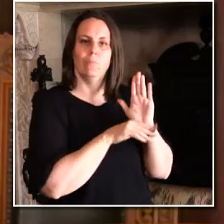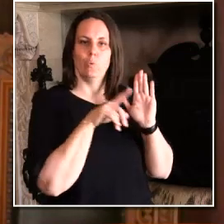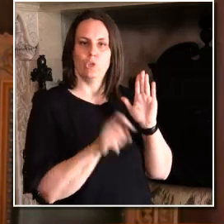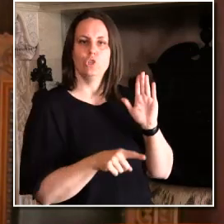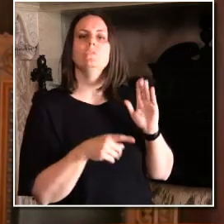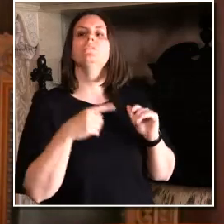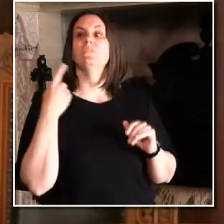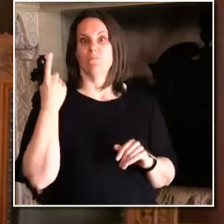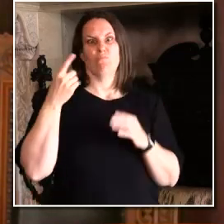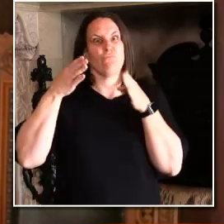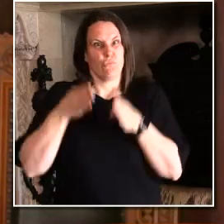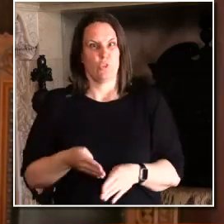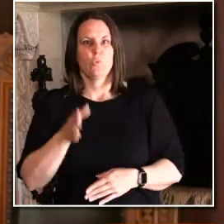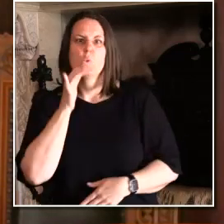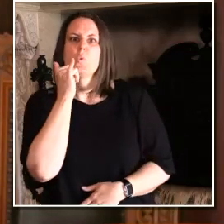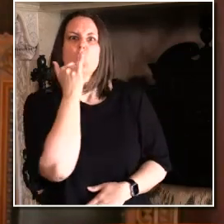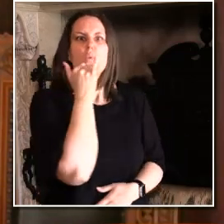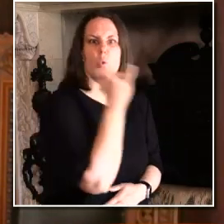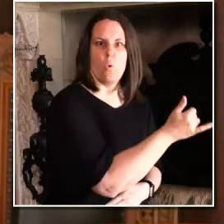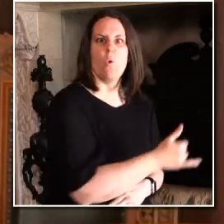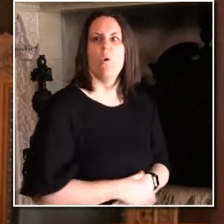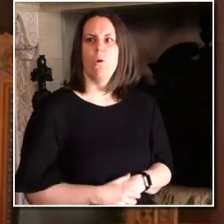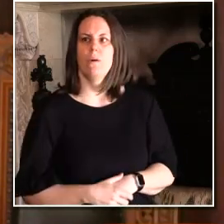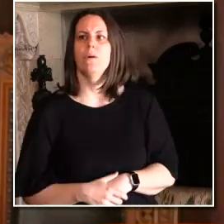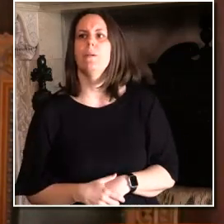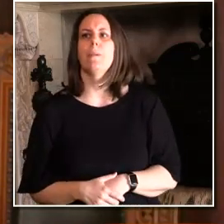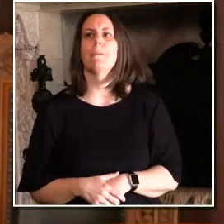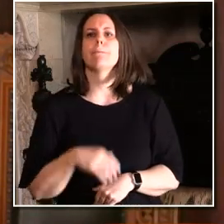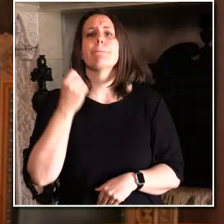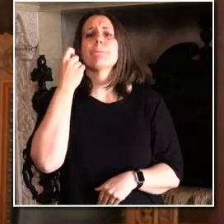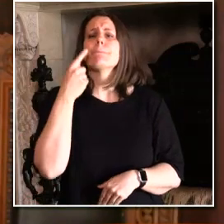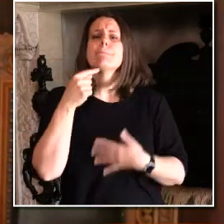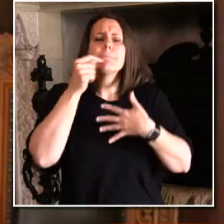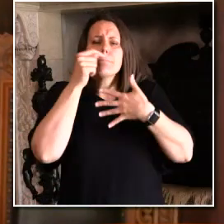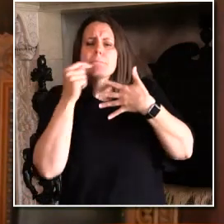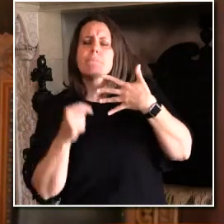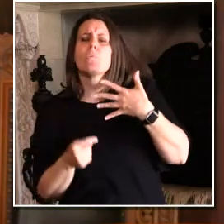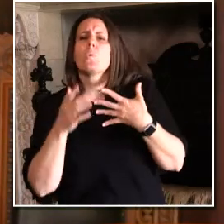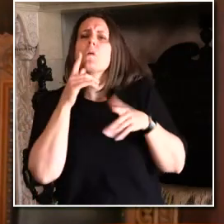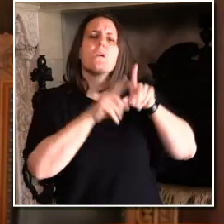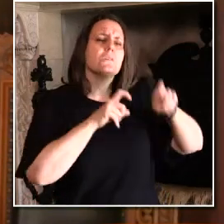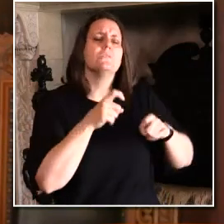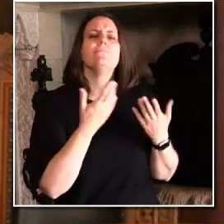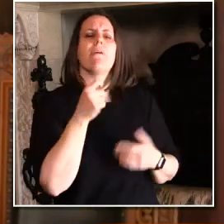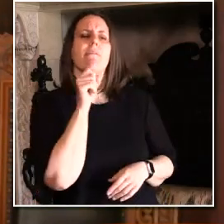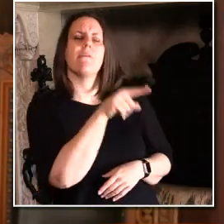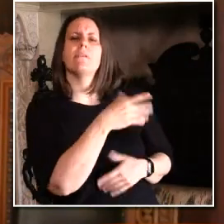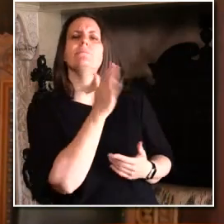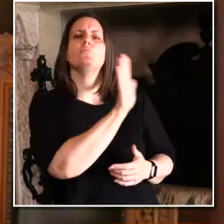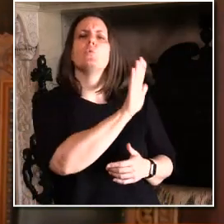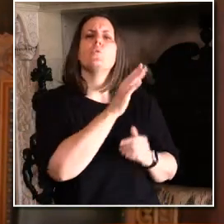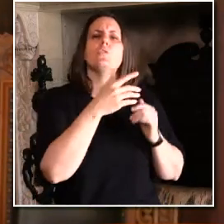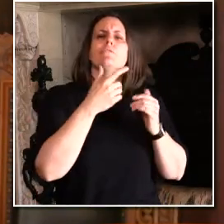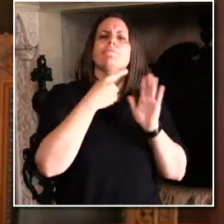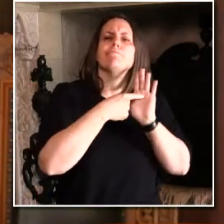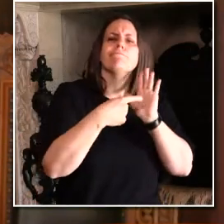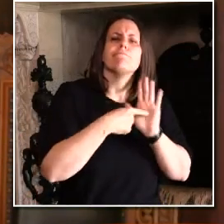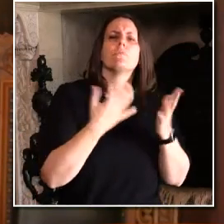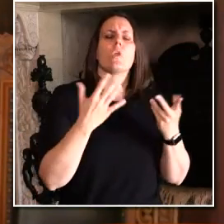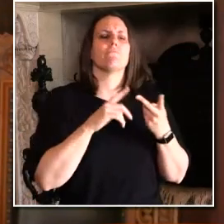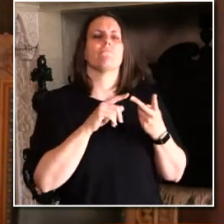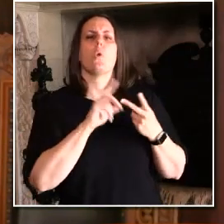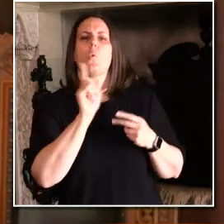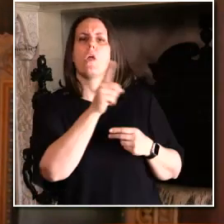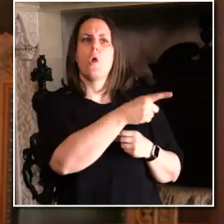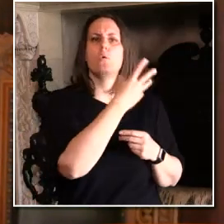well. And that's what I mentioned before. They'll ask information about symptoms, where you've been, what your exposures might be. Are you working? Maybe